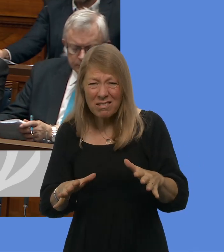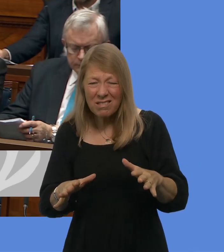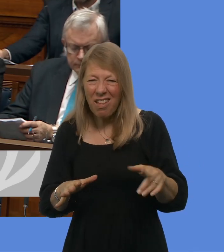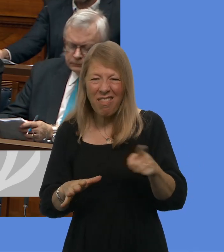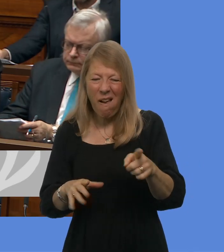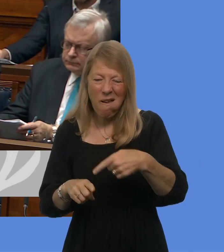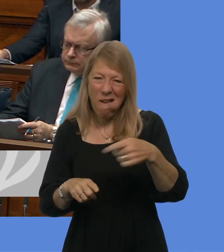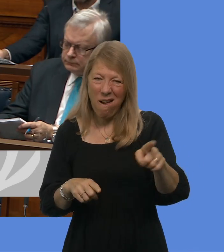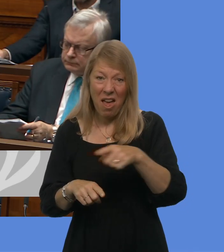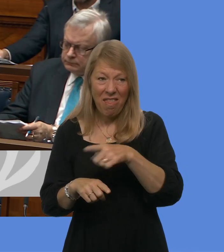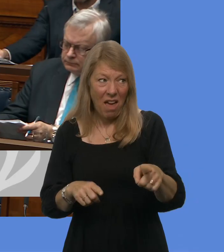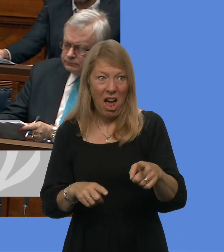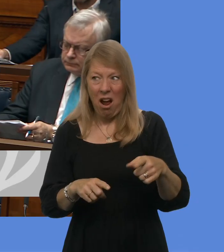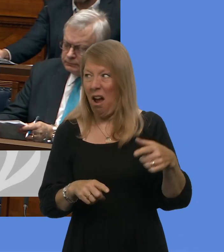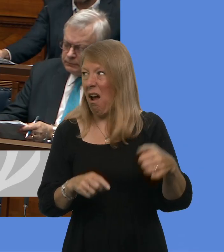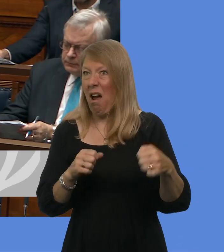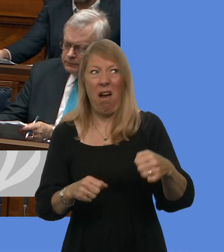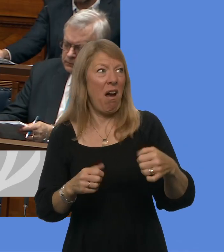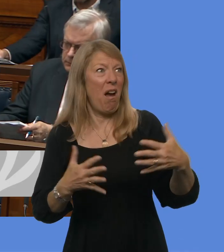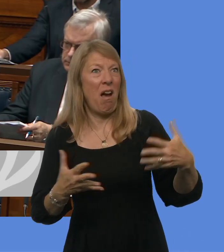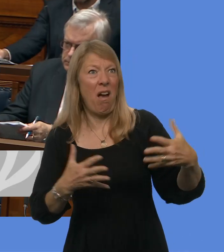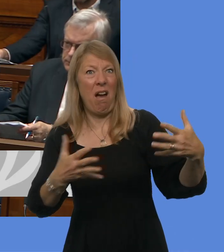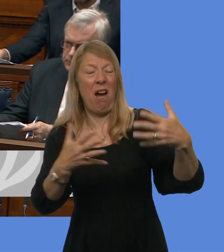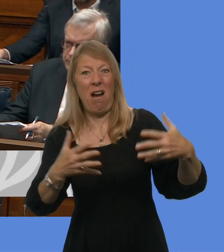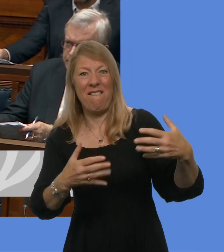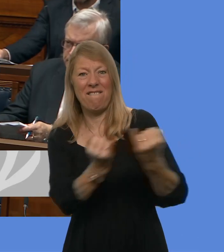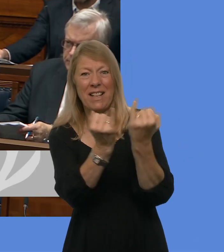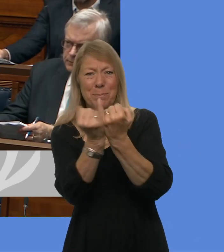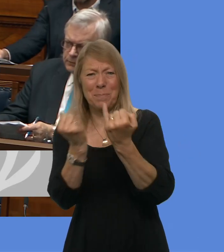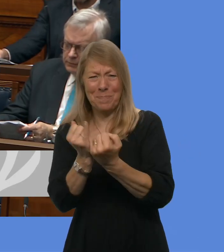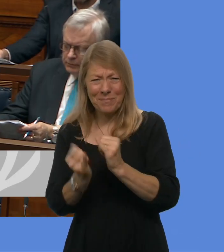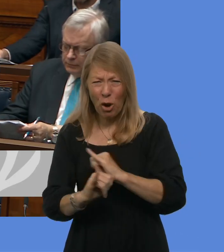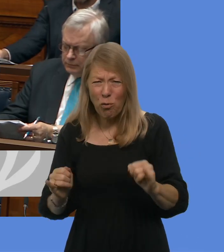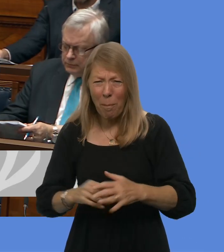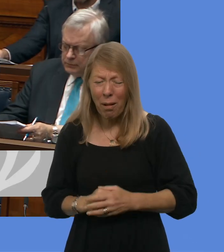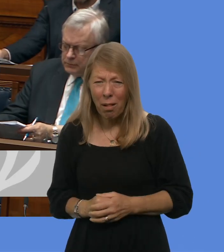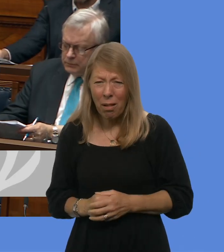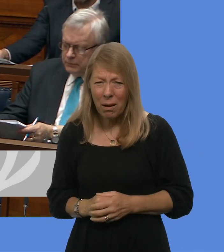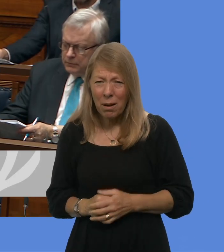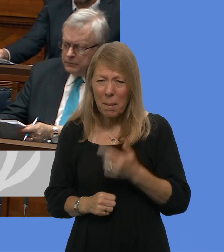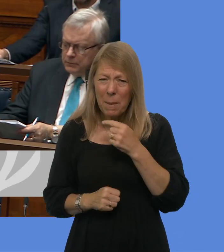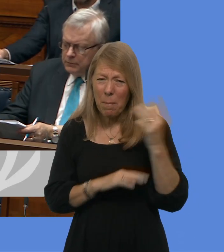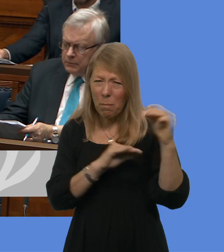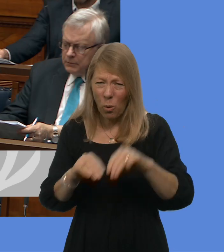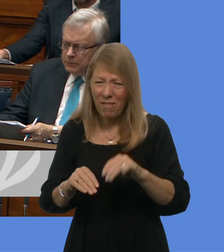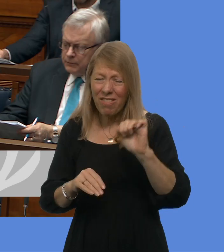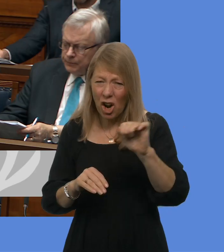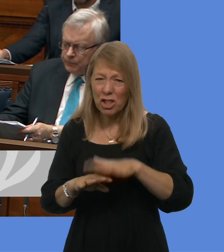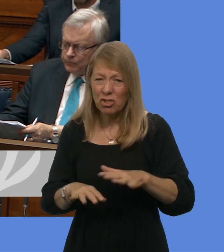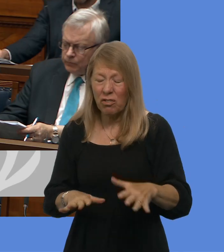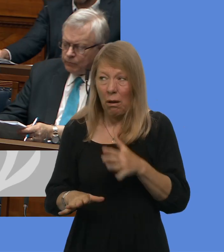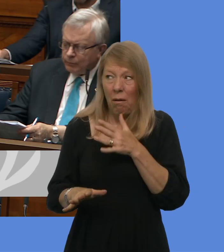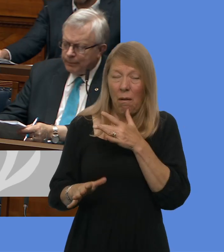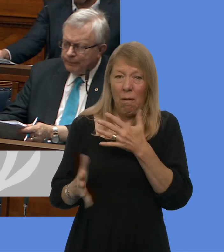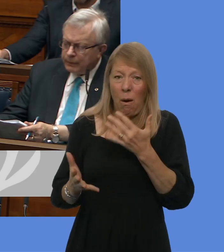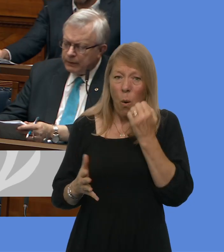Children born here were made homeless and put in fear of their lives. So can I ask what inquiries your department has